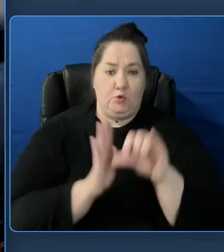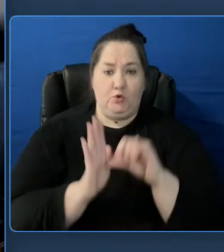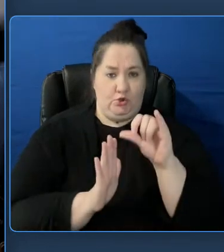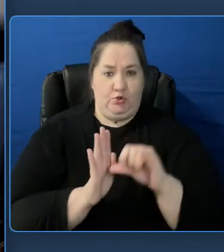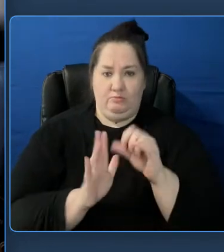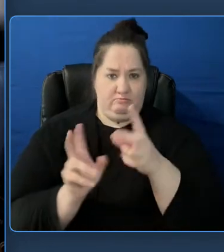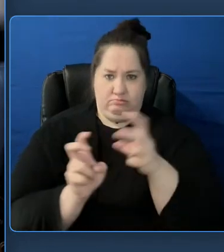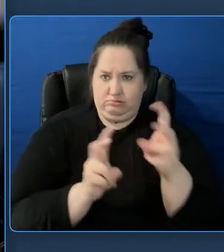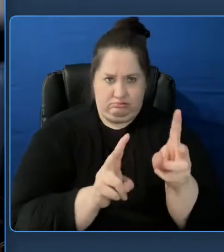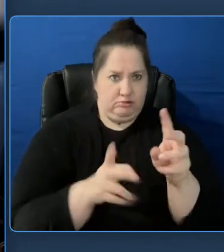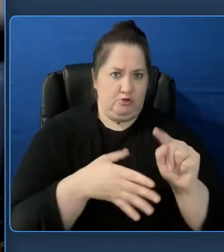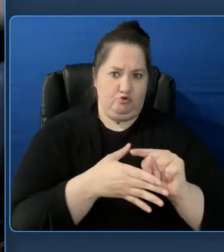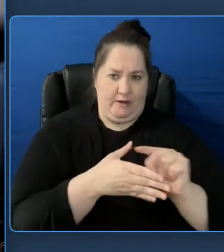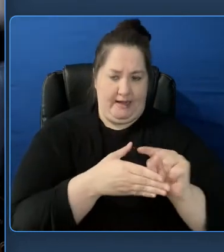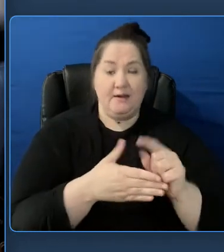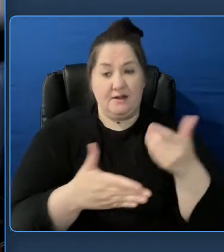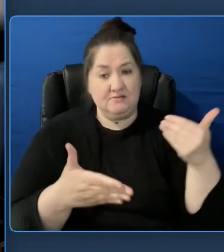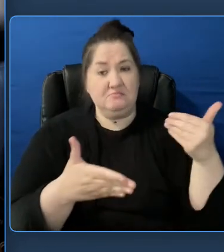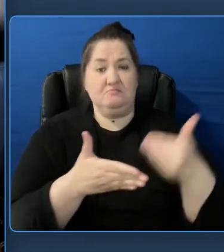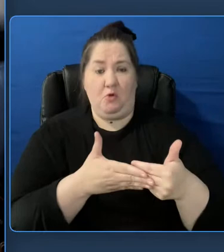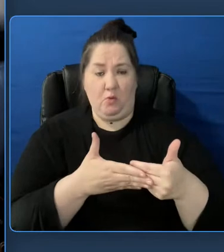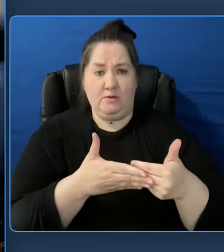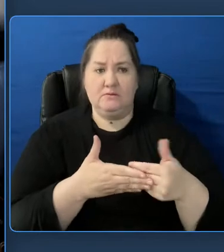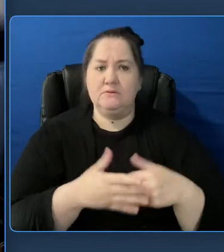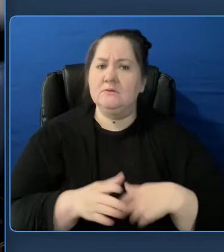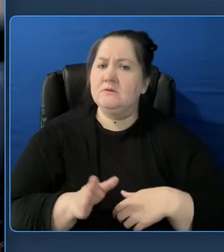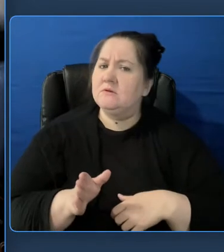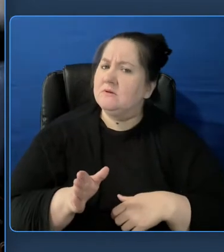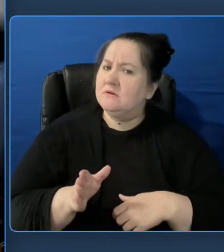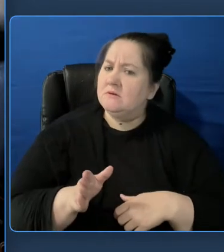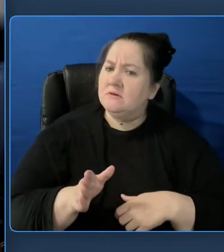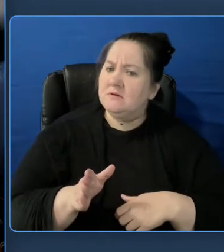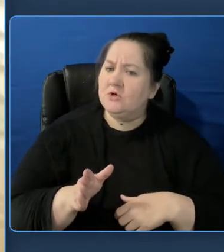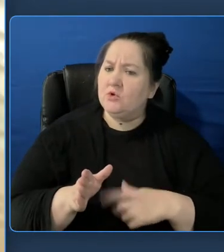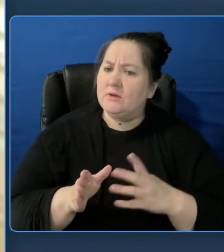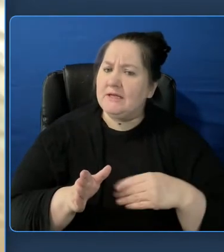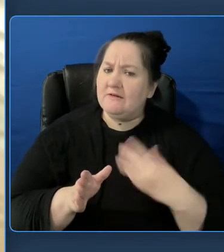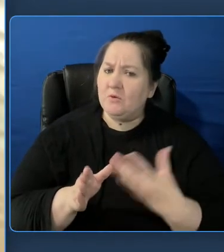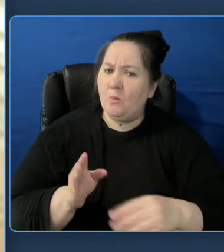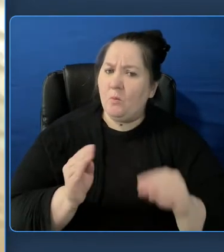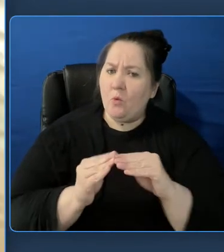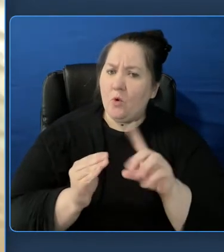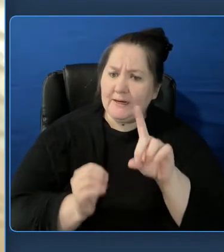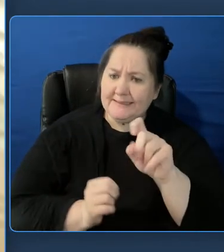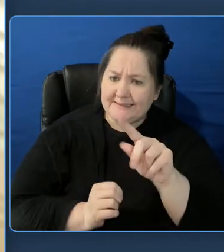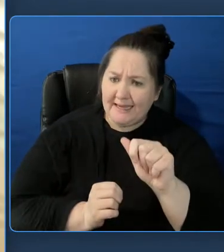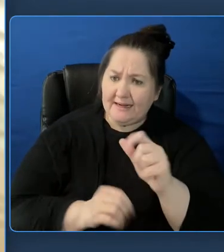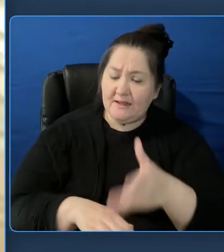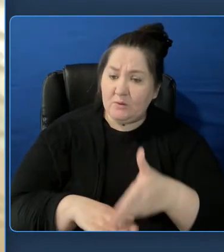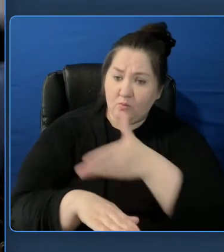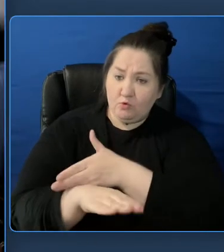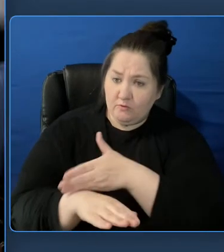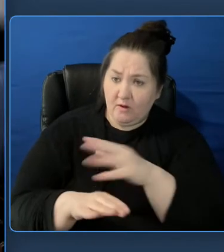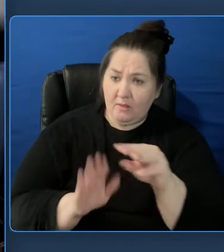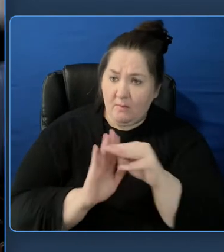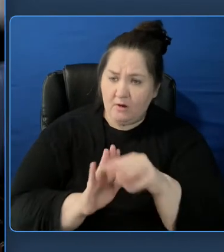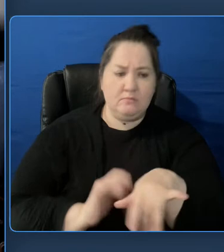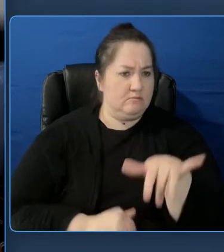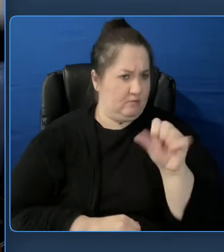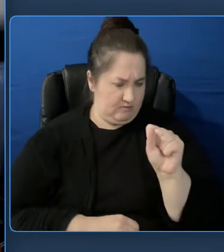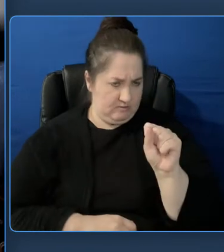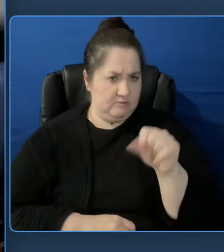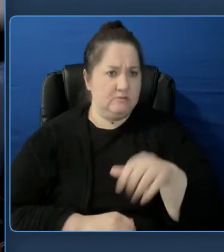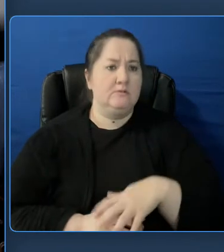train it, and it's very, very close. It can you give it a lot more data and then improve the model? Yeah,